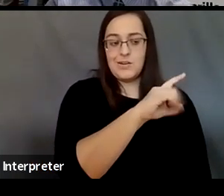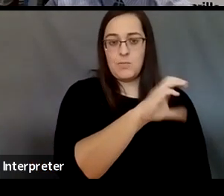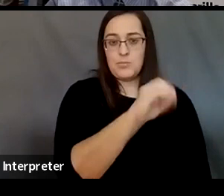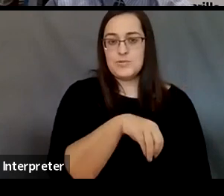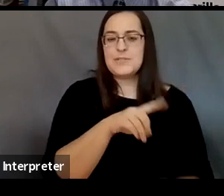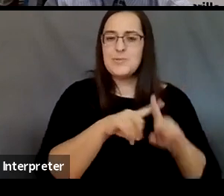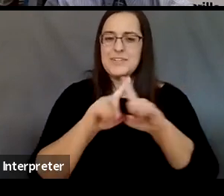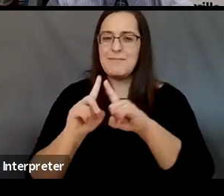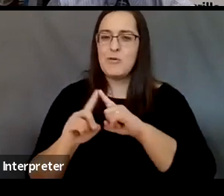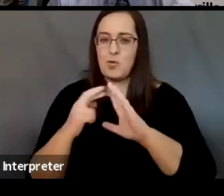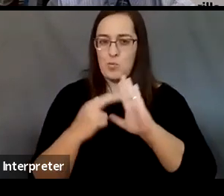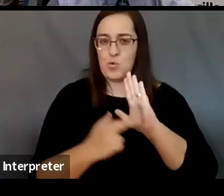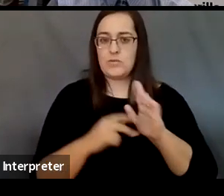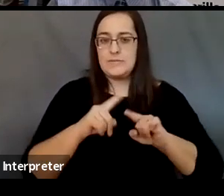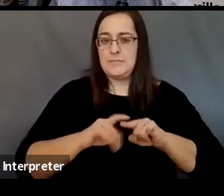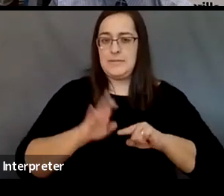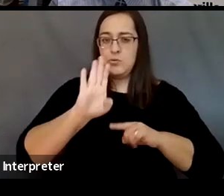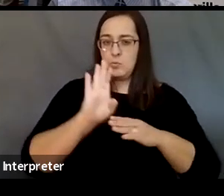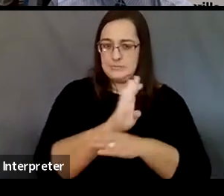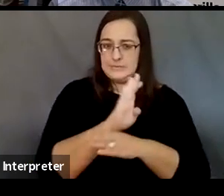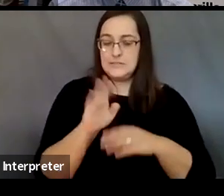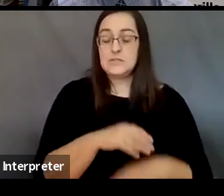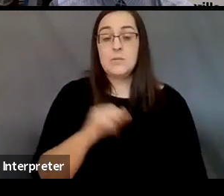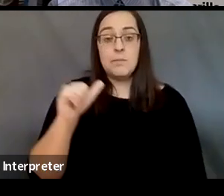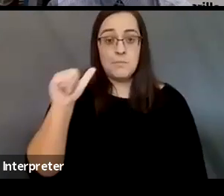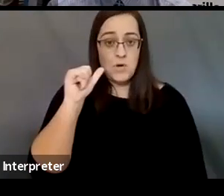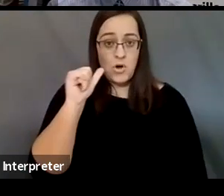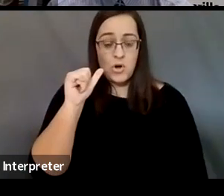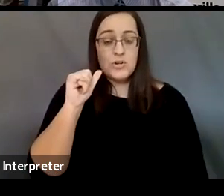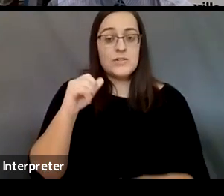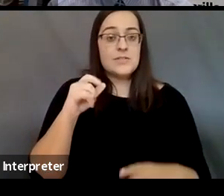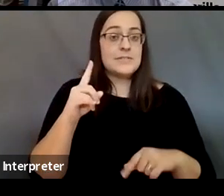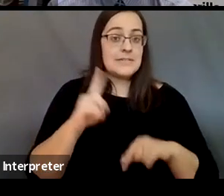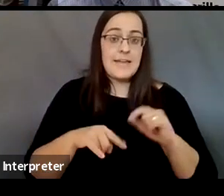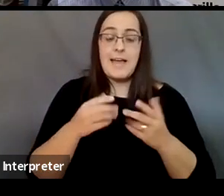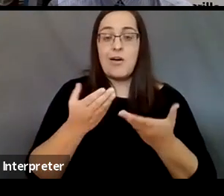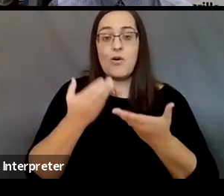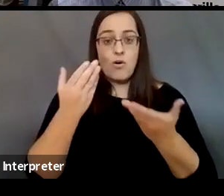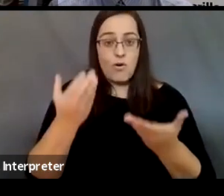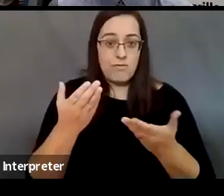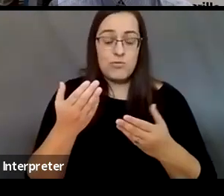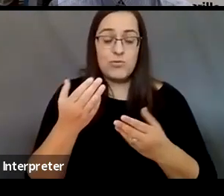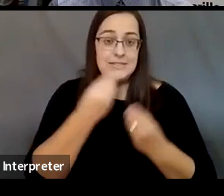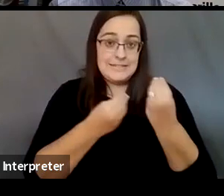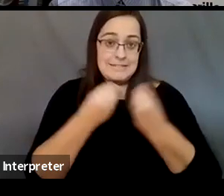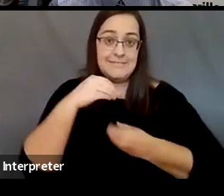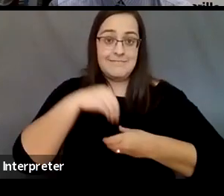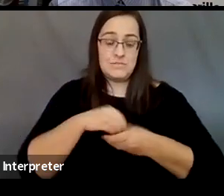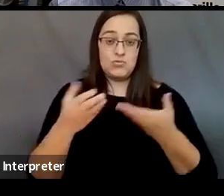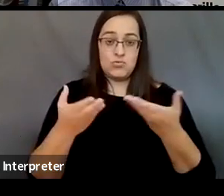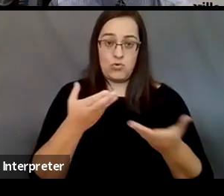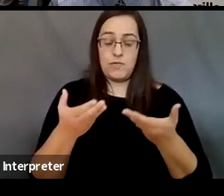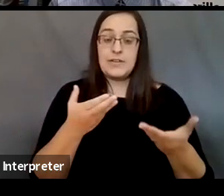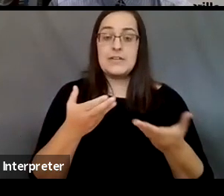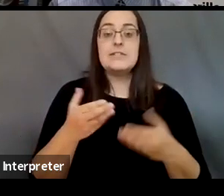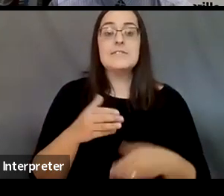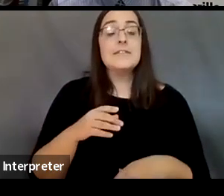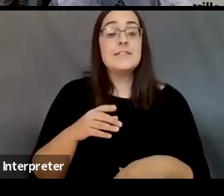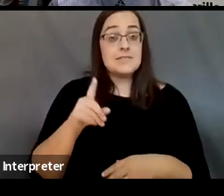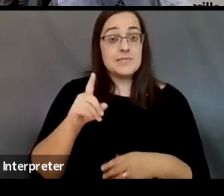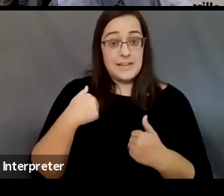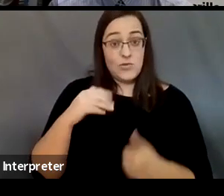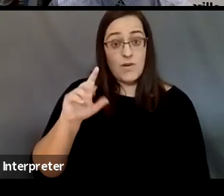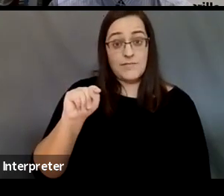rates that are allowed right now. Finally, bars may not offer dine-in services. People shall not visit bars or similar establishments that hold a permit from TABC.